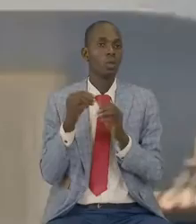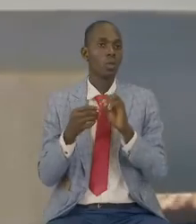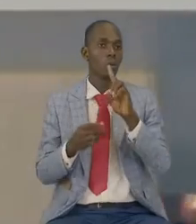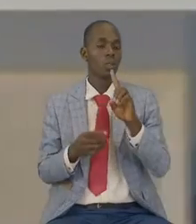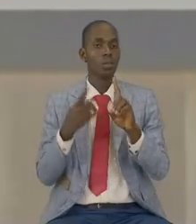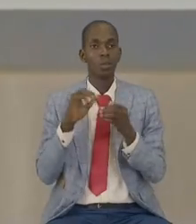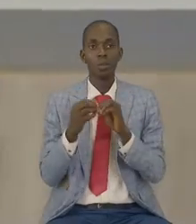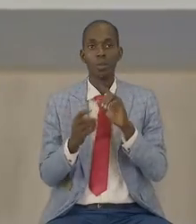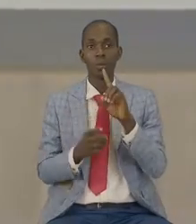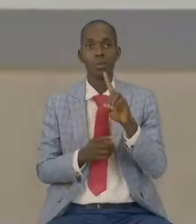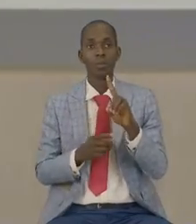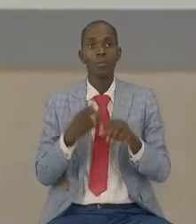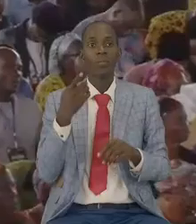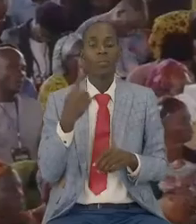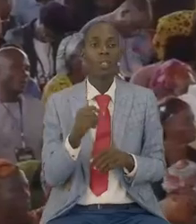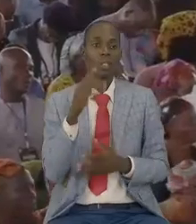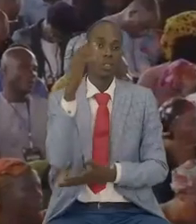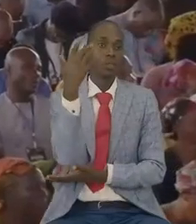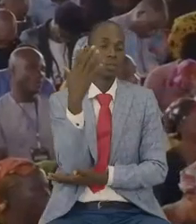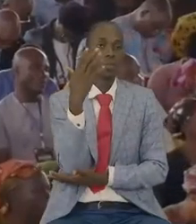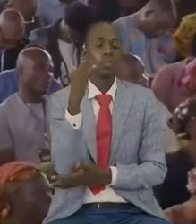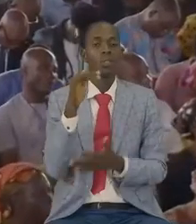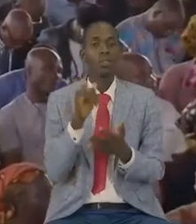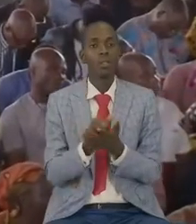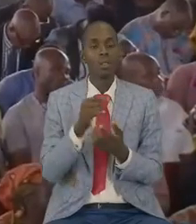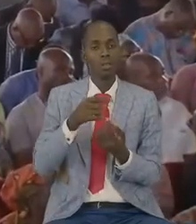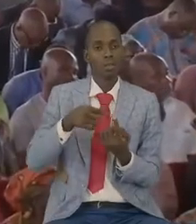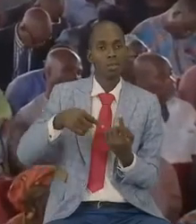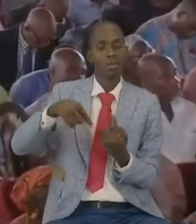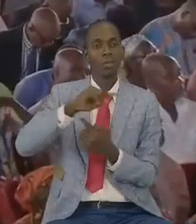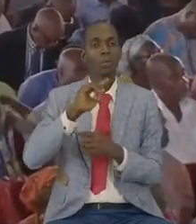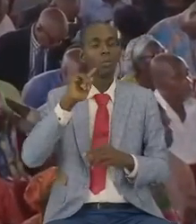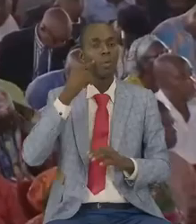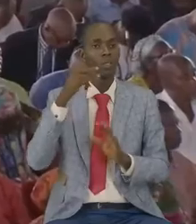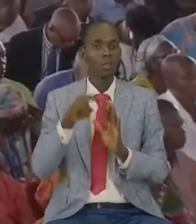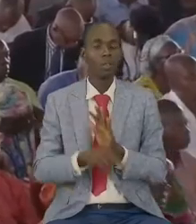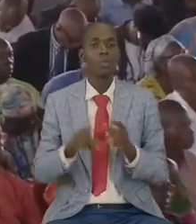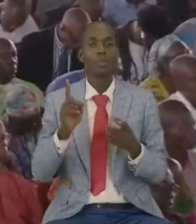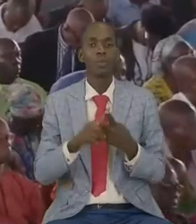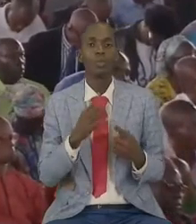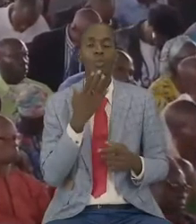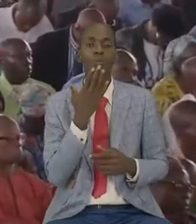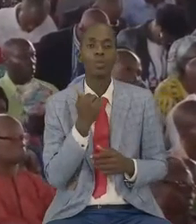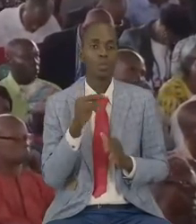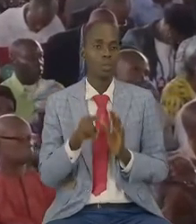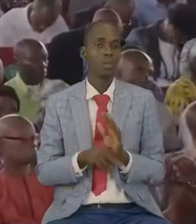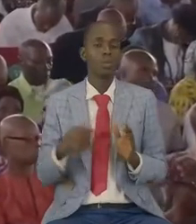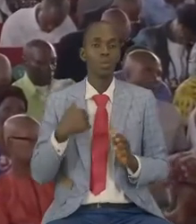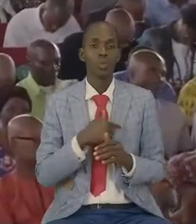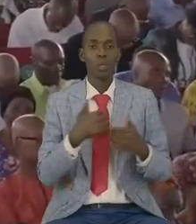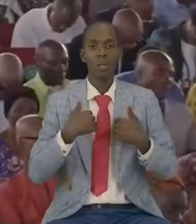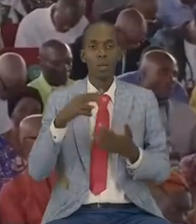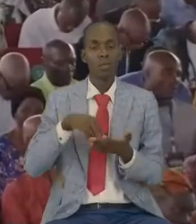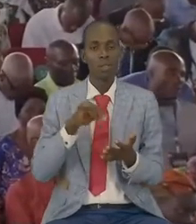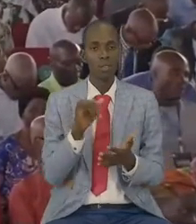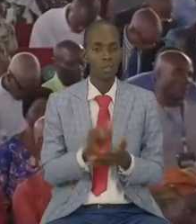Number one is the tree that turned bitterness to sweetness. We've read that over